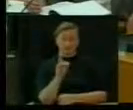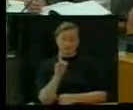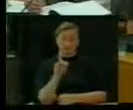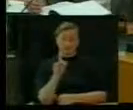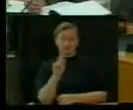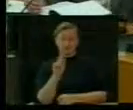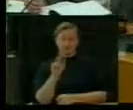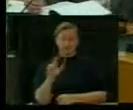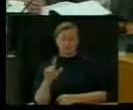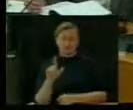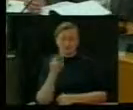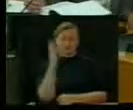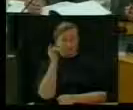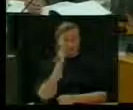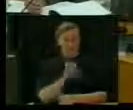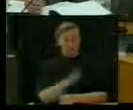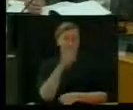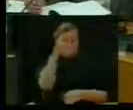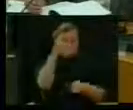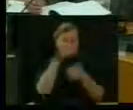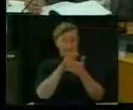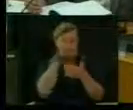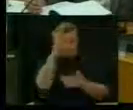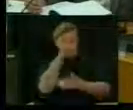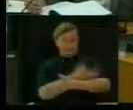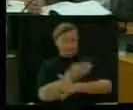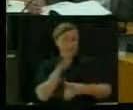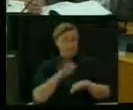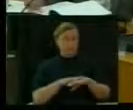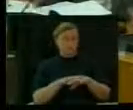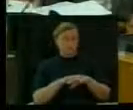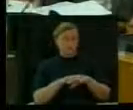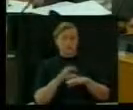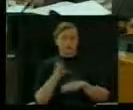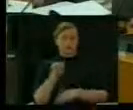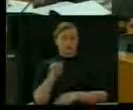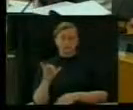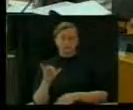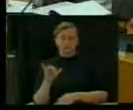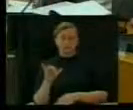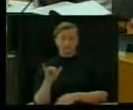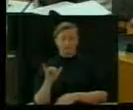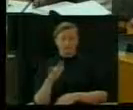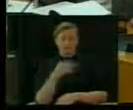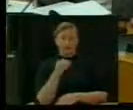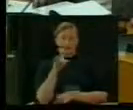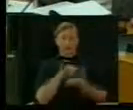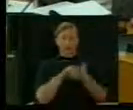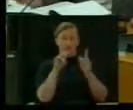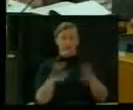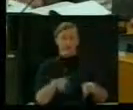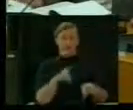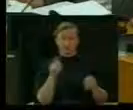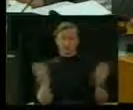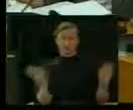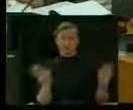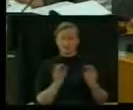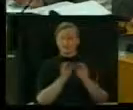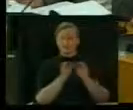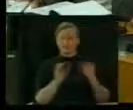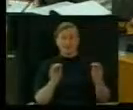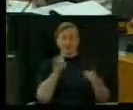Board because of nepotism, because his son was on the city's Industrial Development Board, and